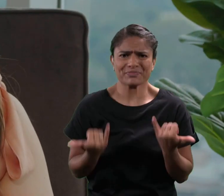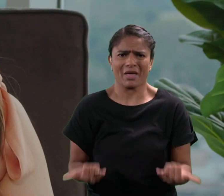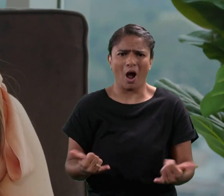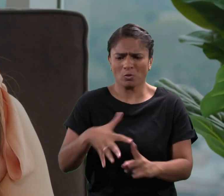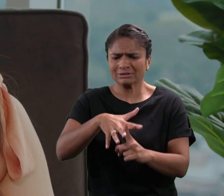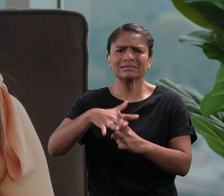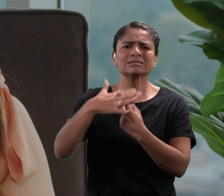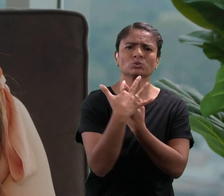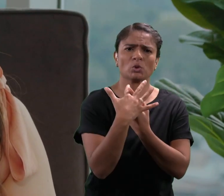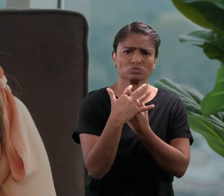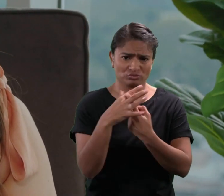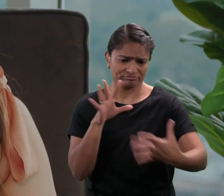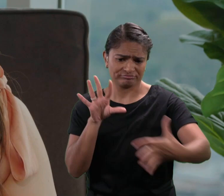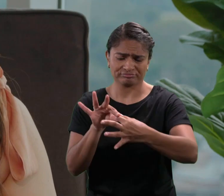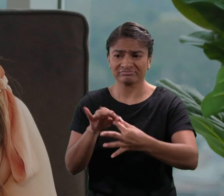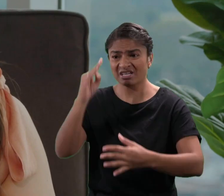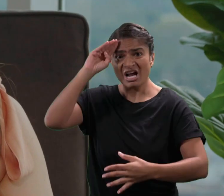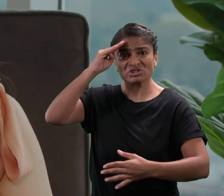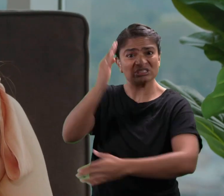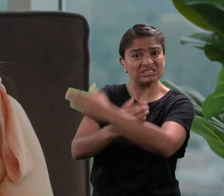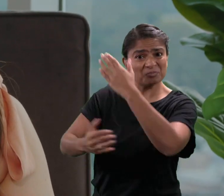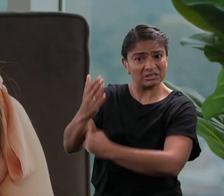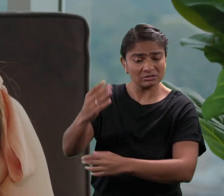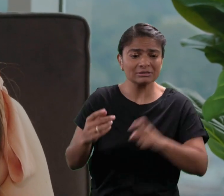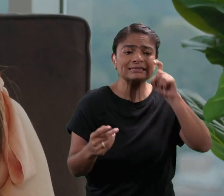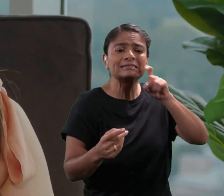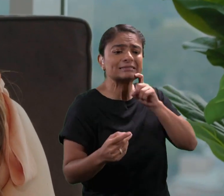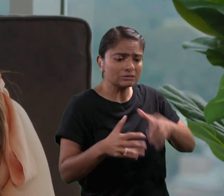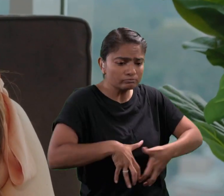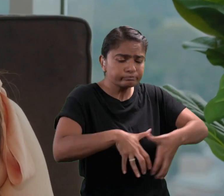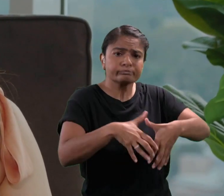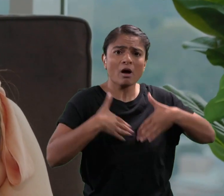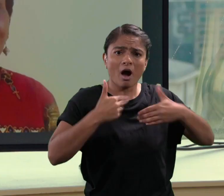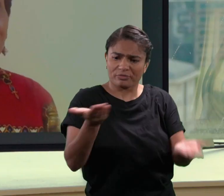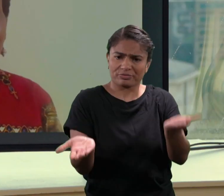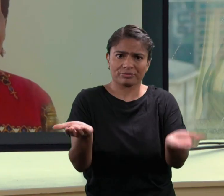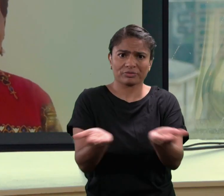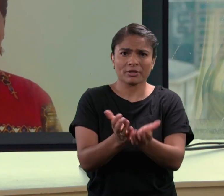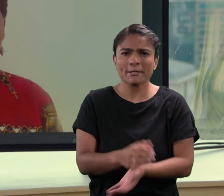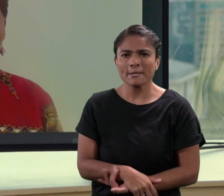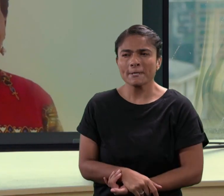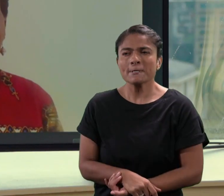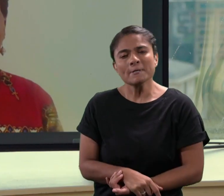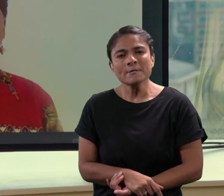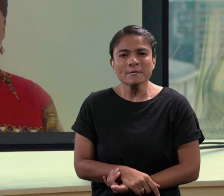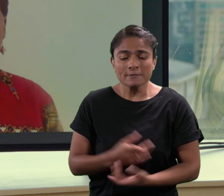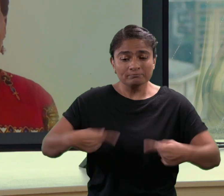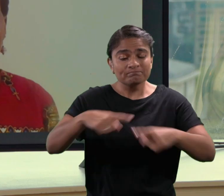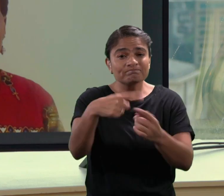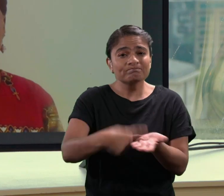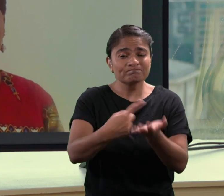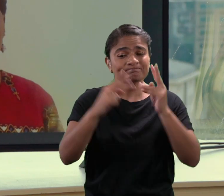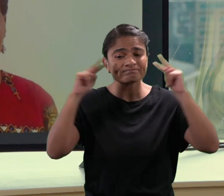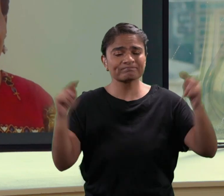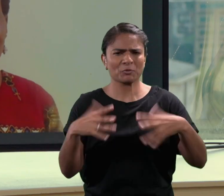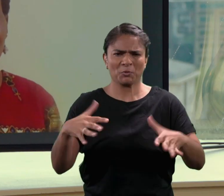South Africa and the correlation between intellectual disabilities and sexual reproductive health? At the moment, the discourses